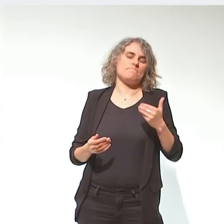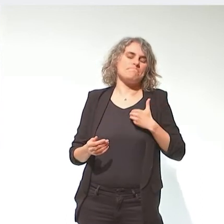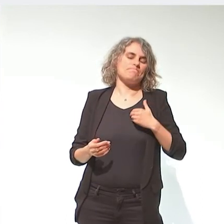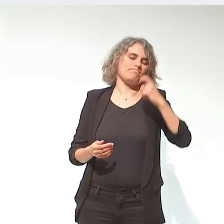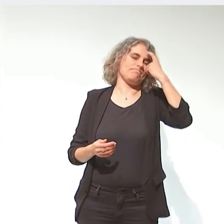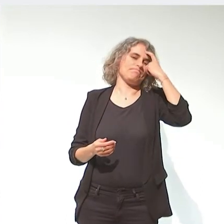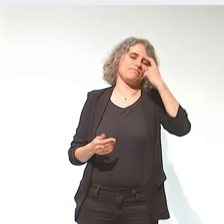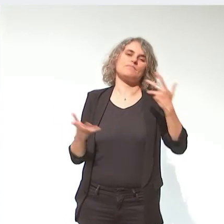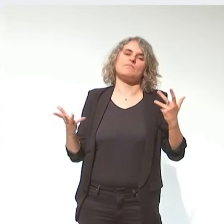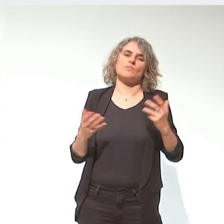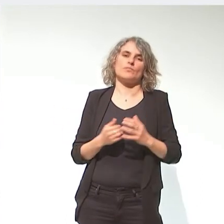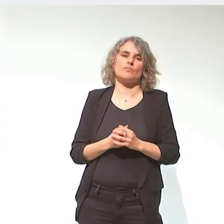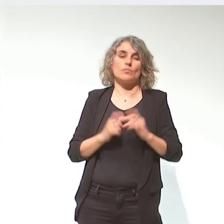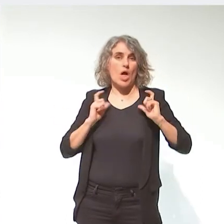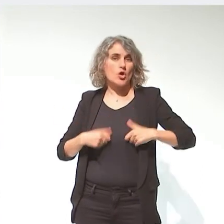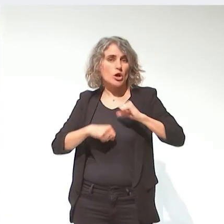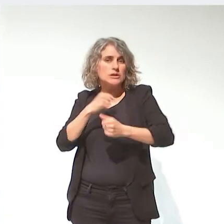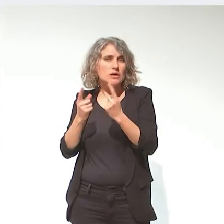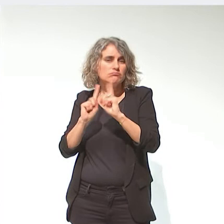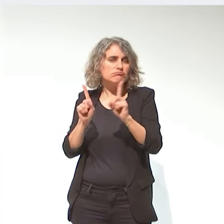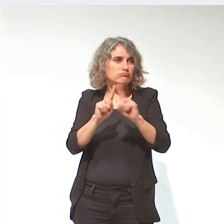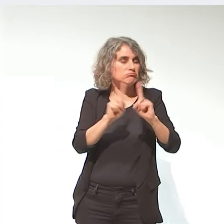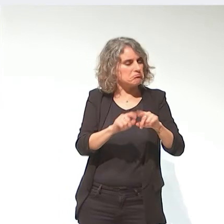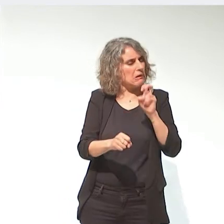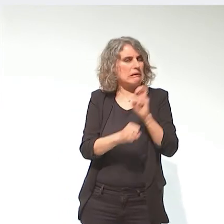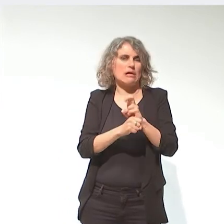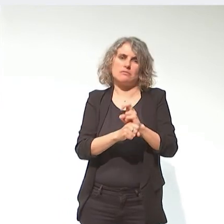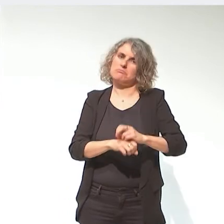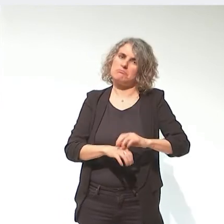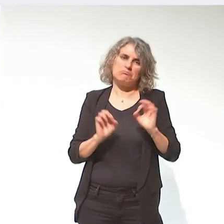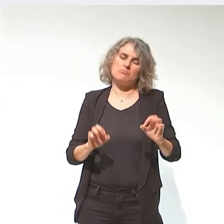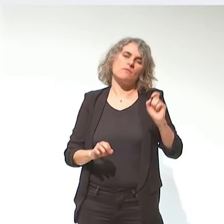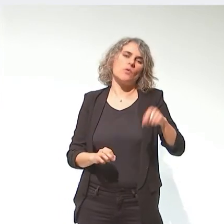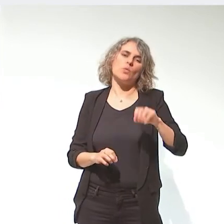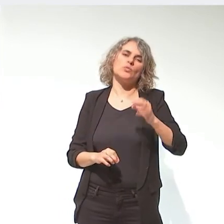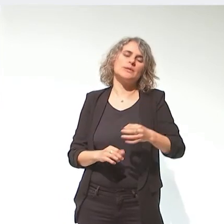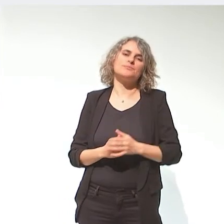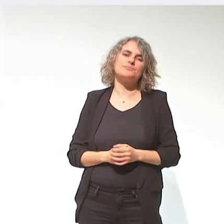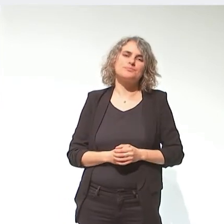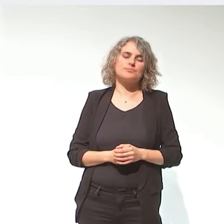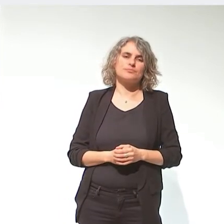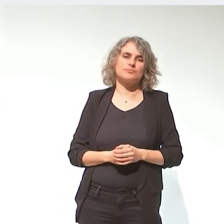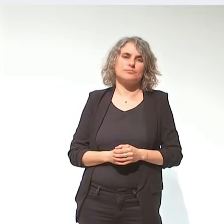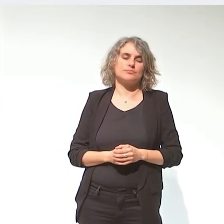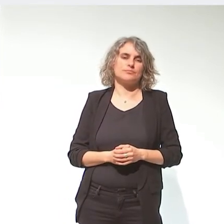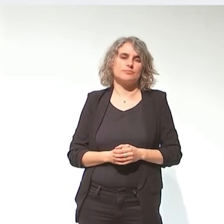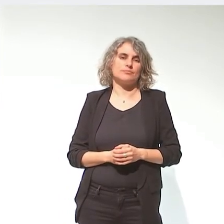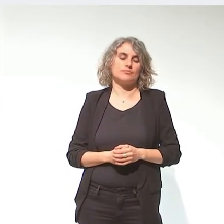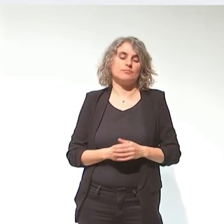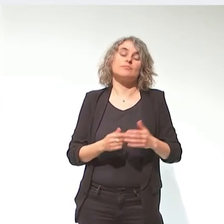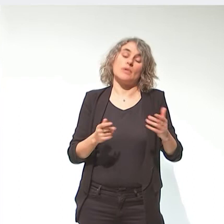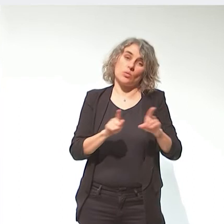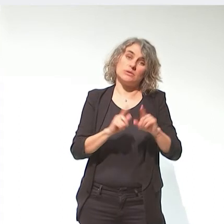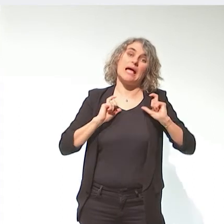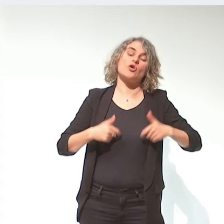this mainstream, accessible for children with all kinds of disabilities, but